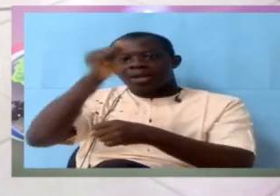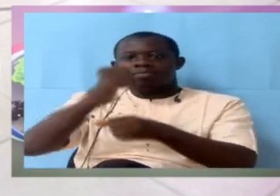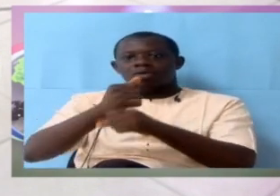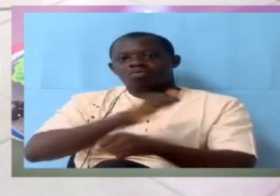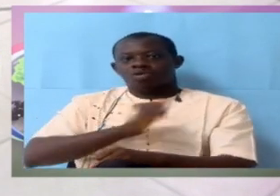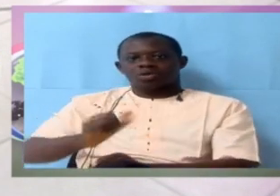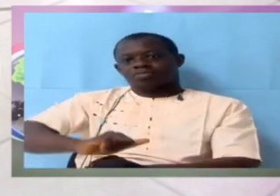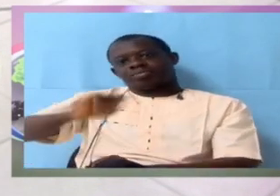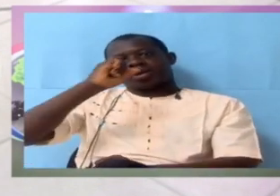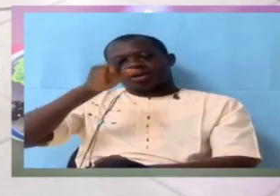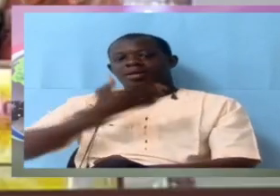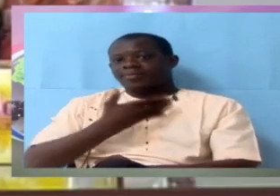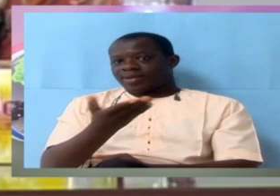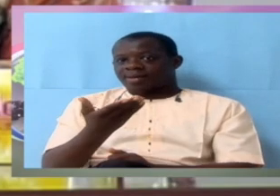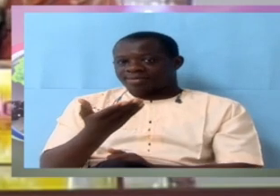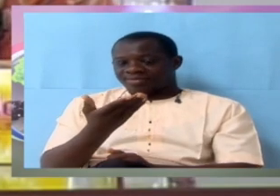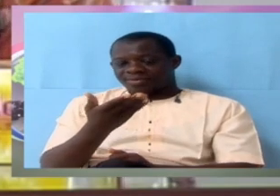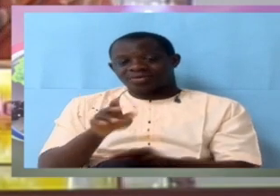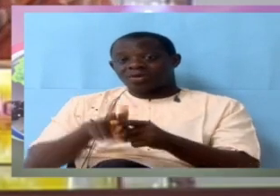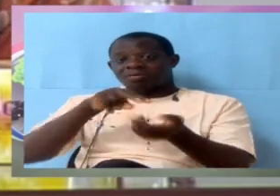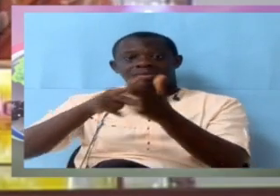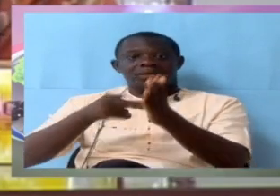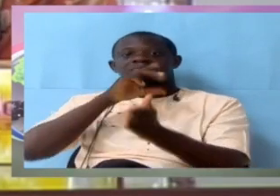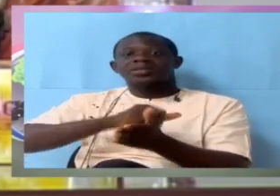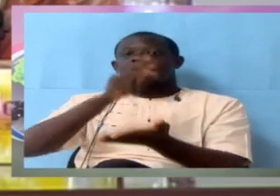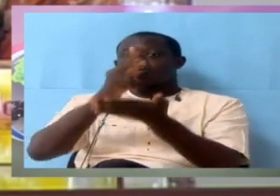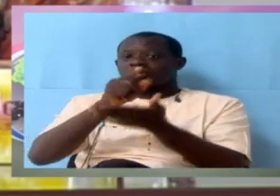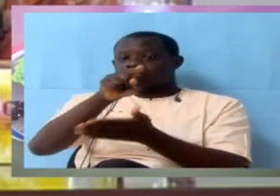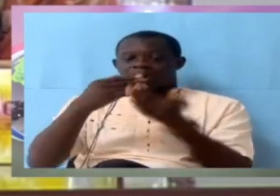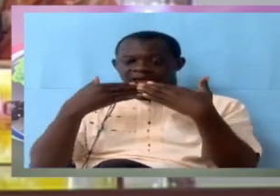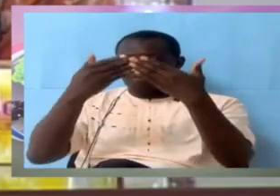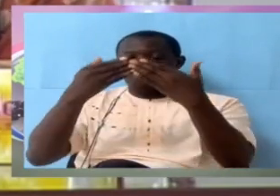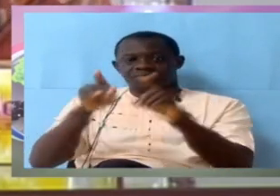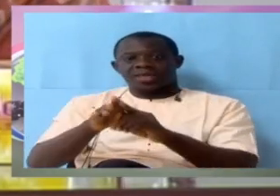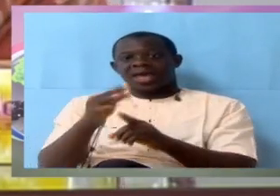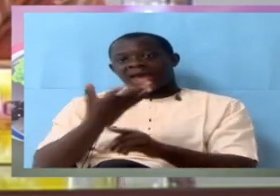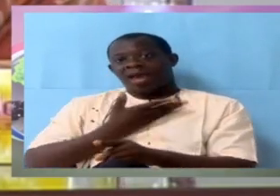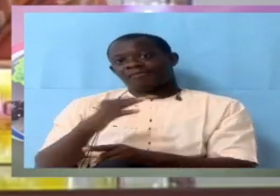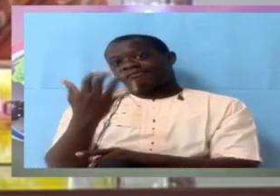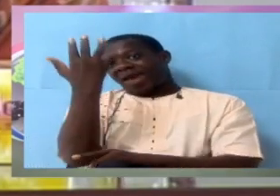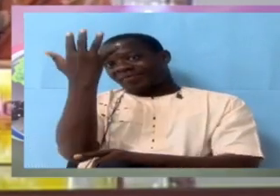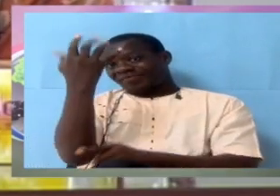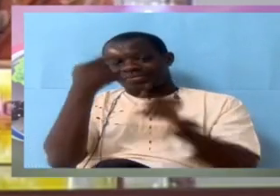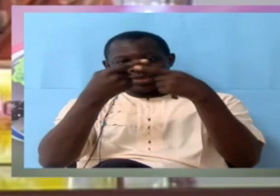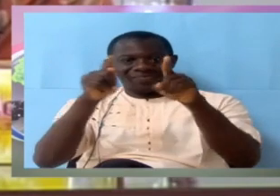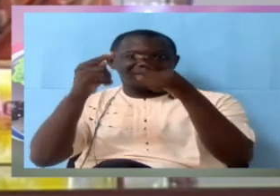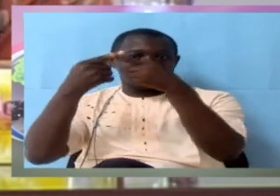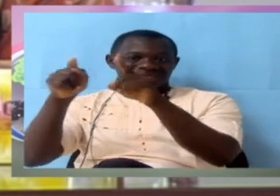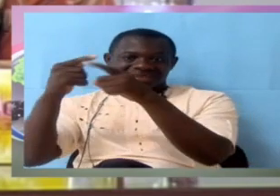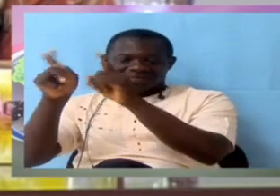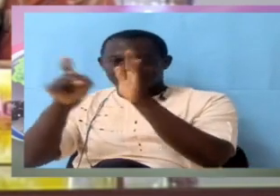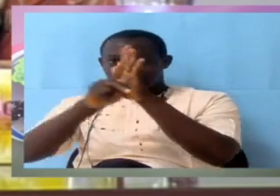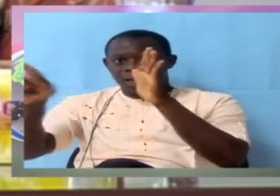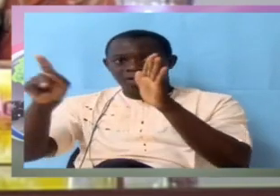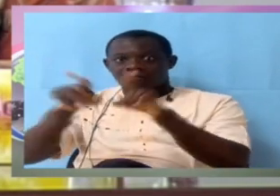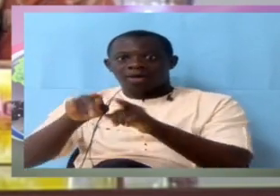it. So, Mr. Witness, you're telling this commission that there were at least 5 different types of concoctions that you were made to drink during